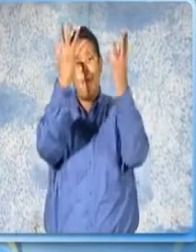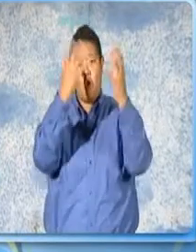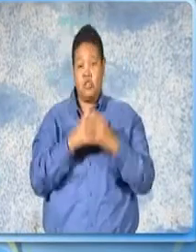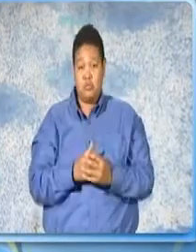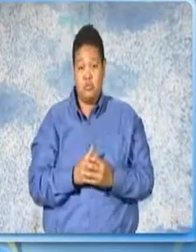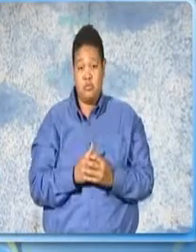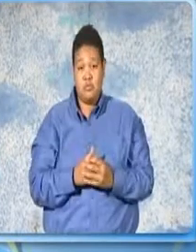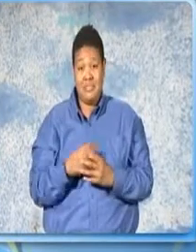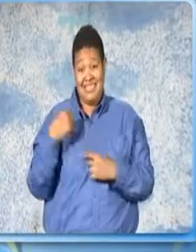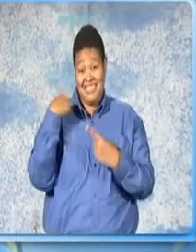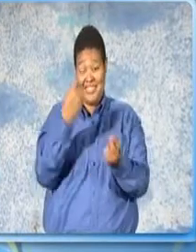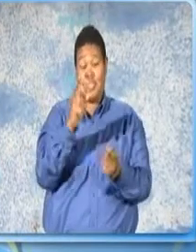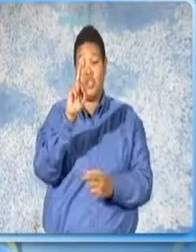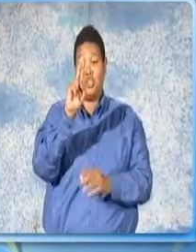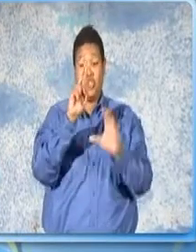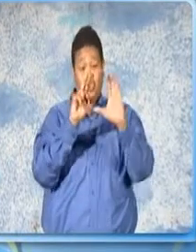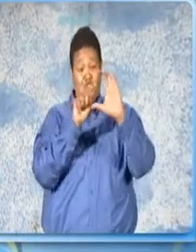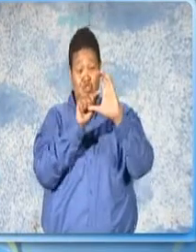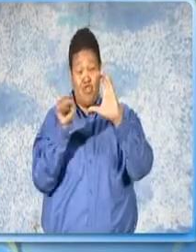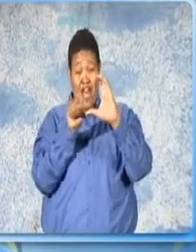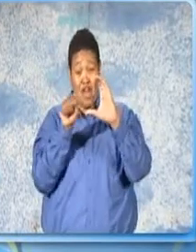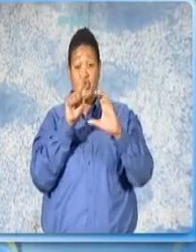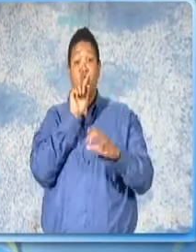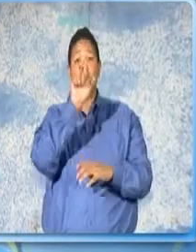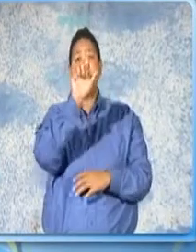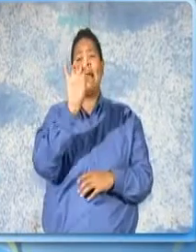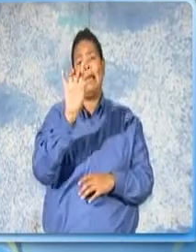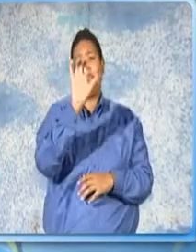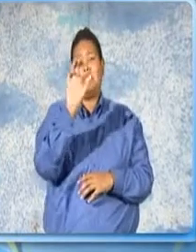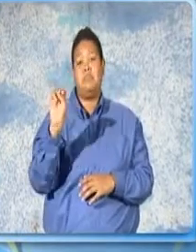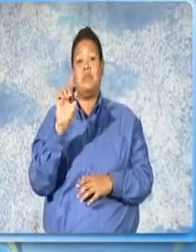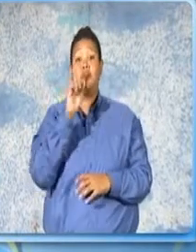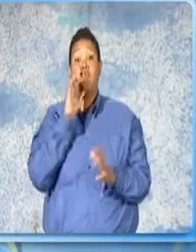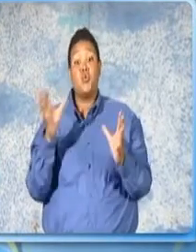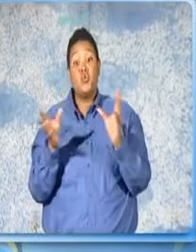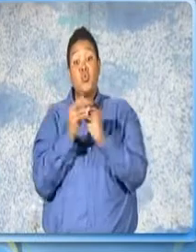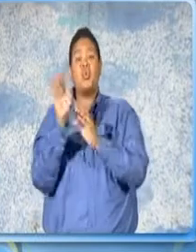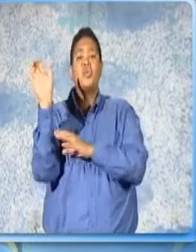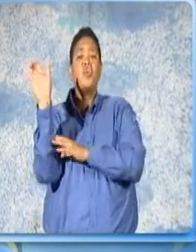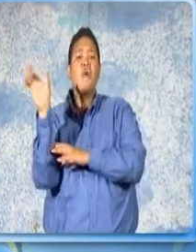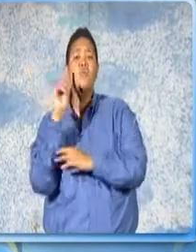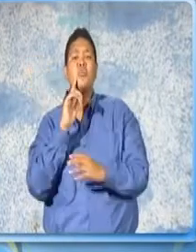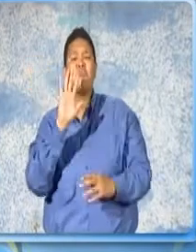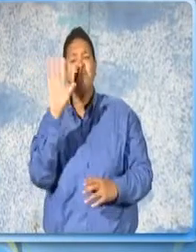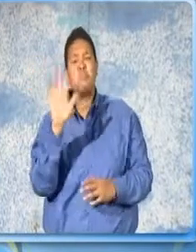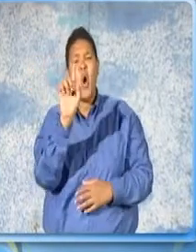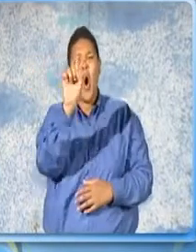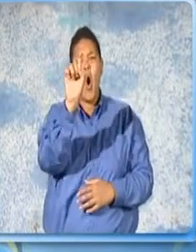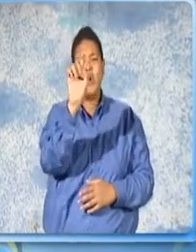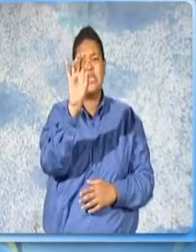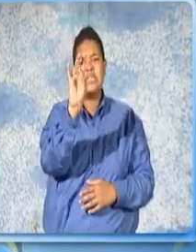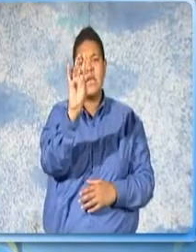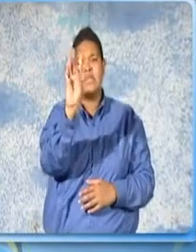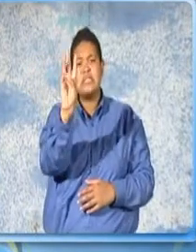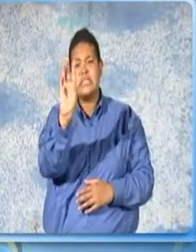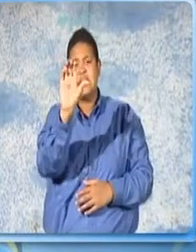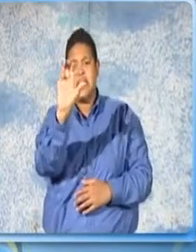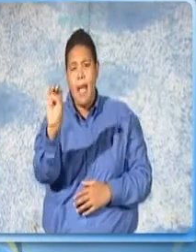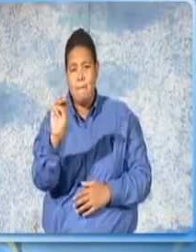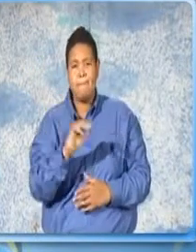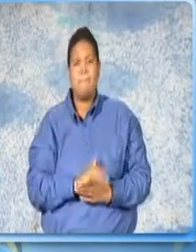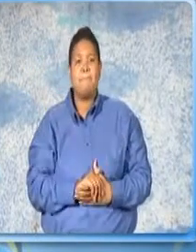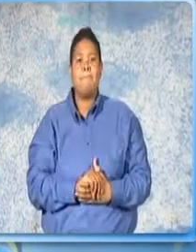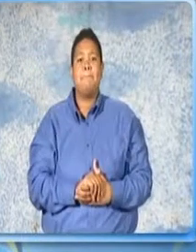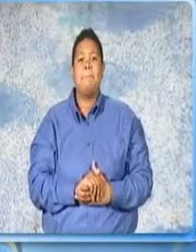Since its radius is 28 centimeters, then its circumference would be approximately 176